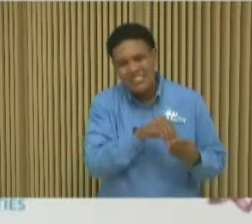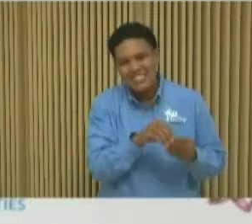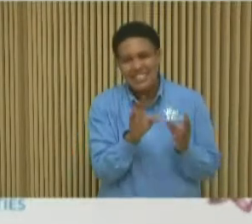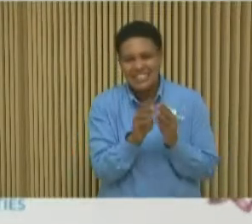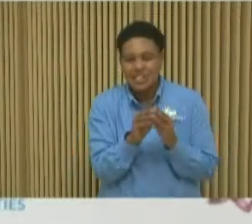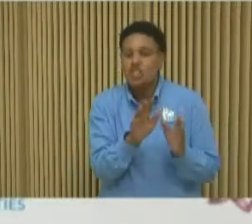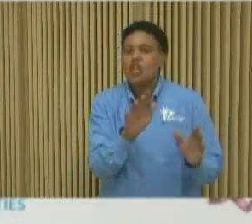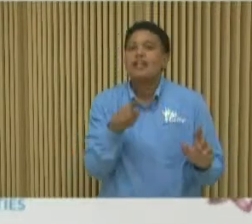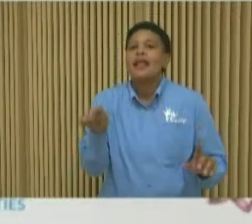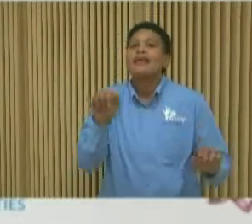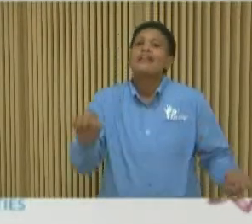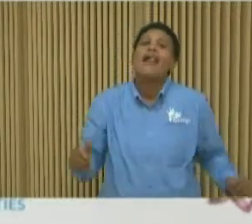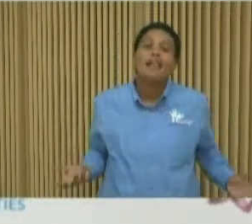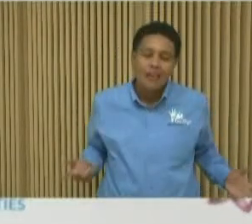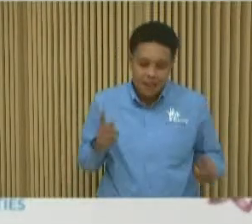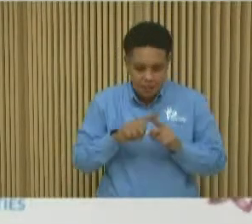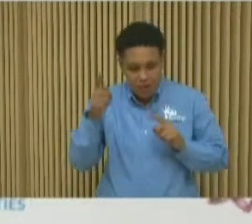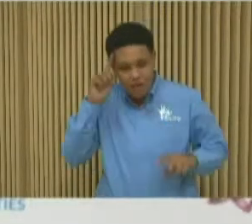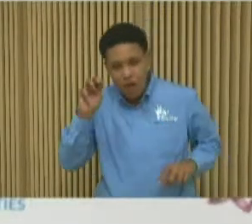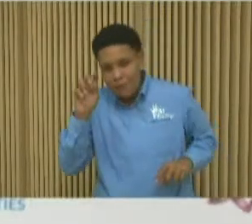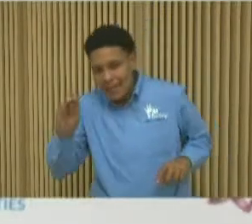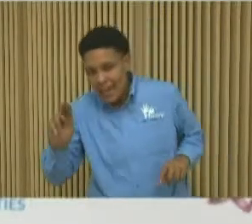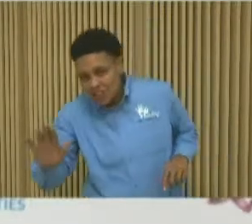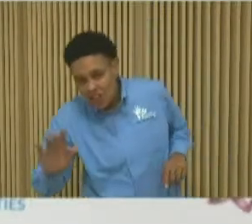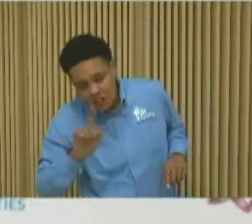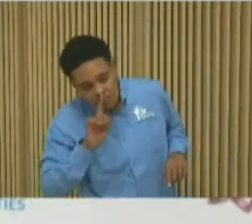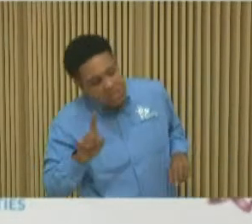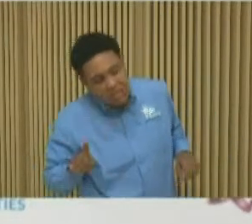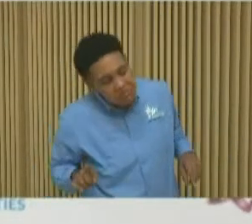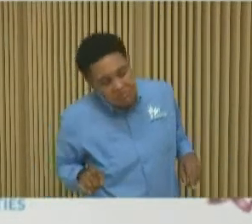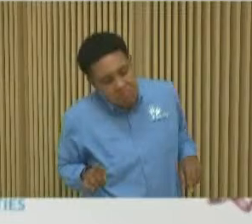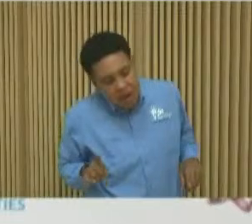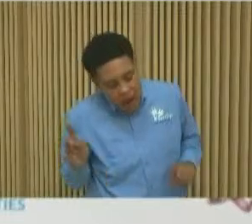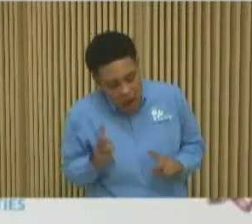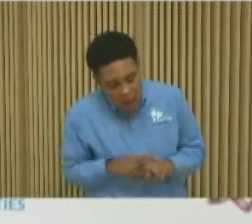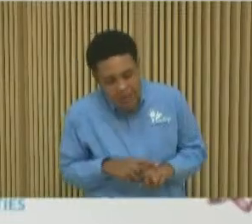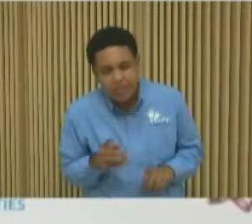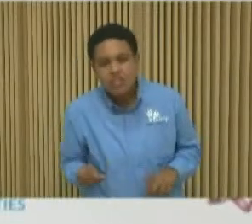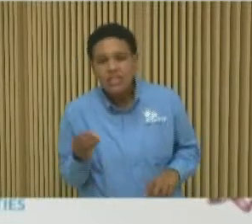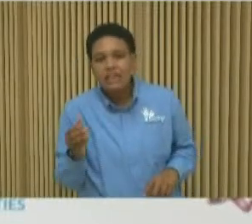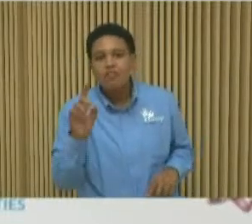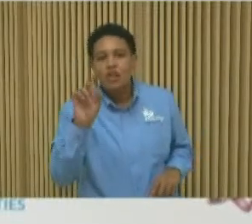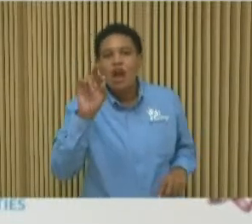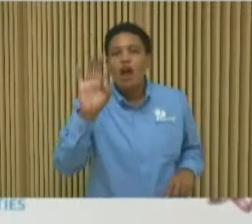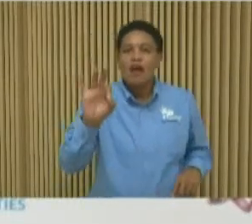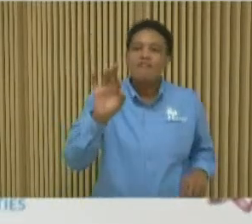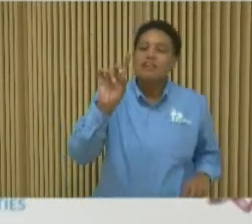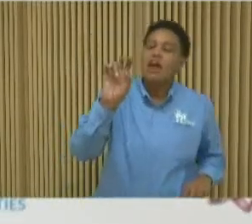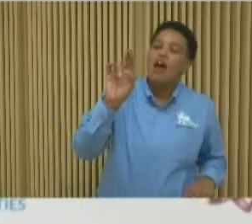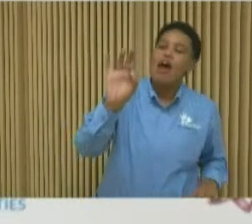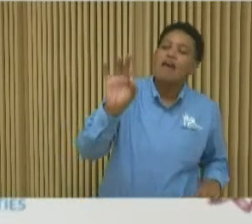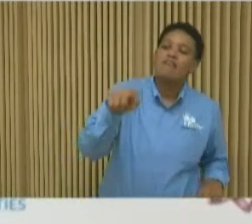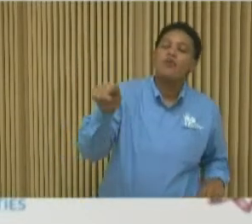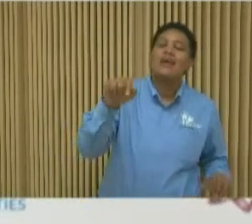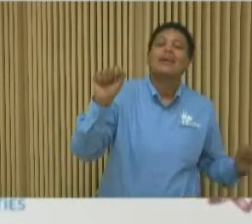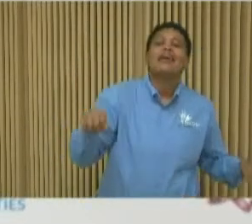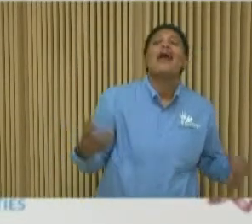session, they can. But for mediation, it is an application to the DRF so that they